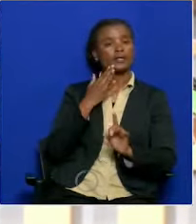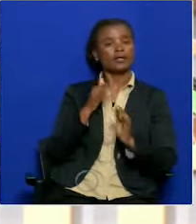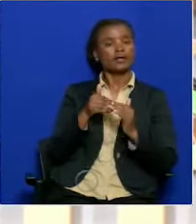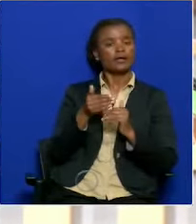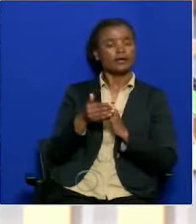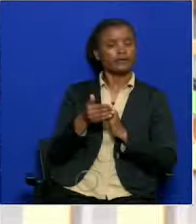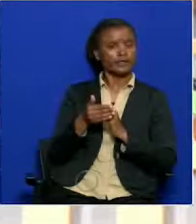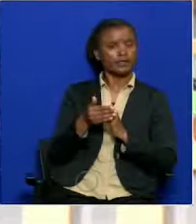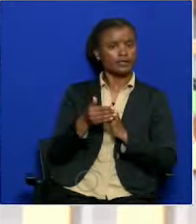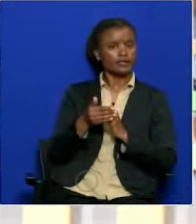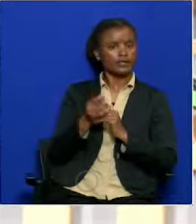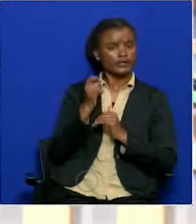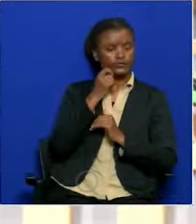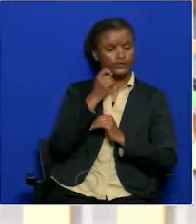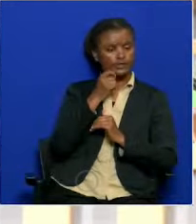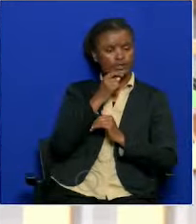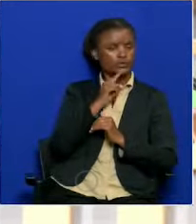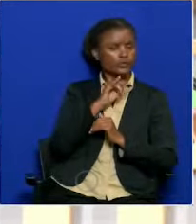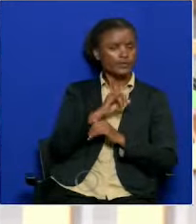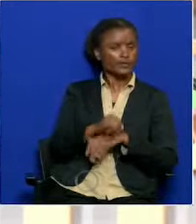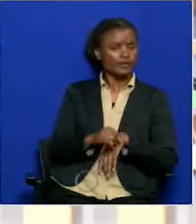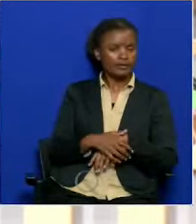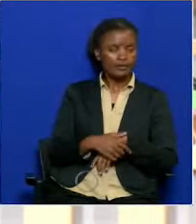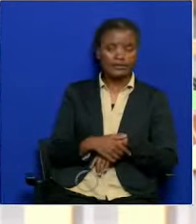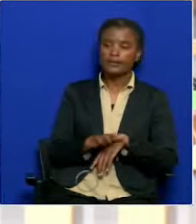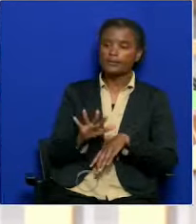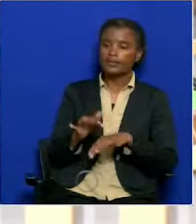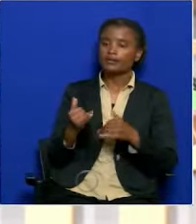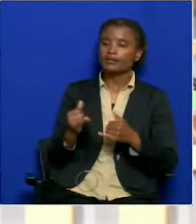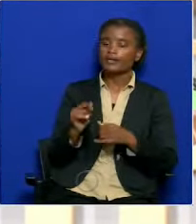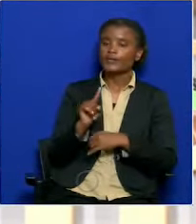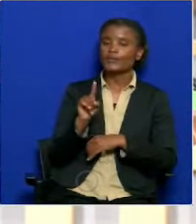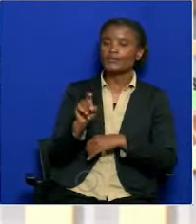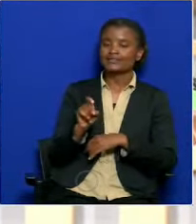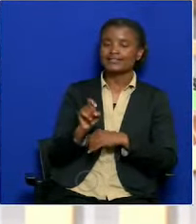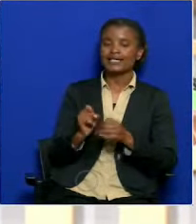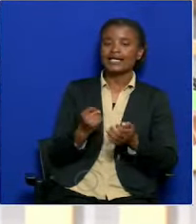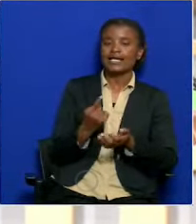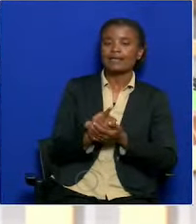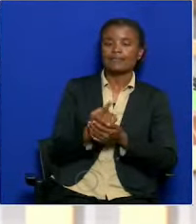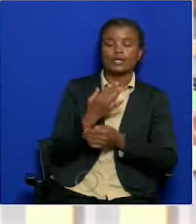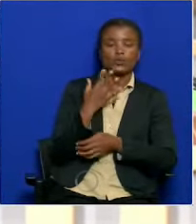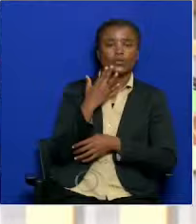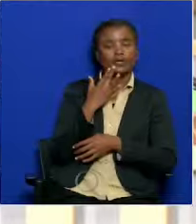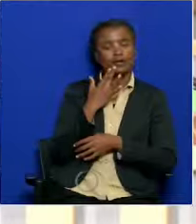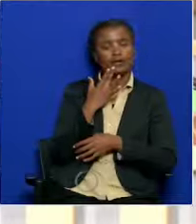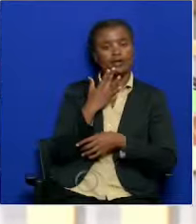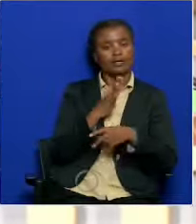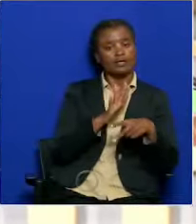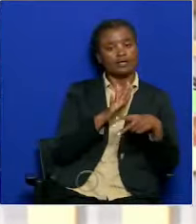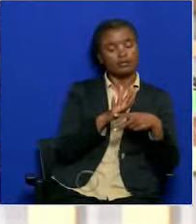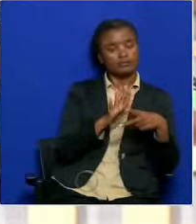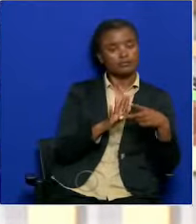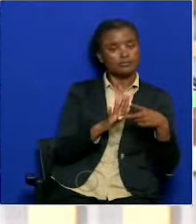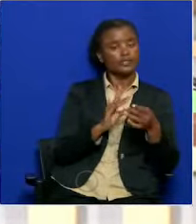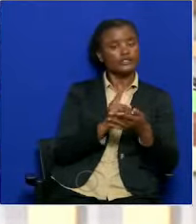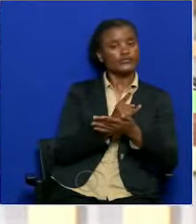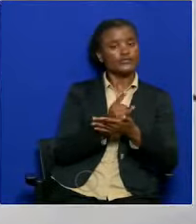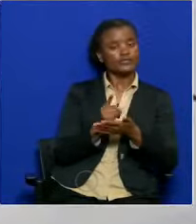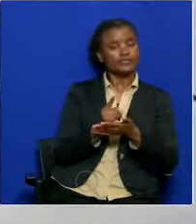Yes. But my question was when between the two chats? So you should have said after.